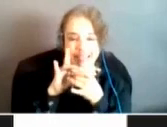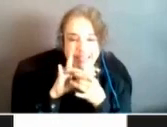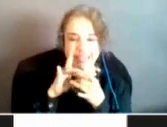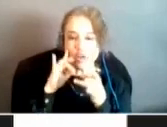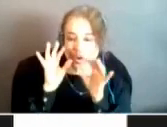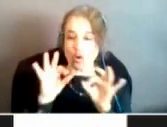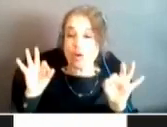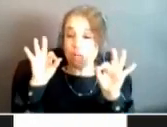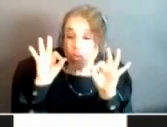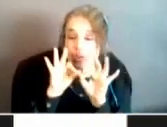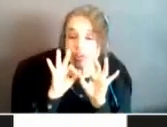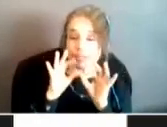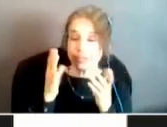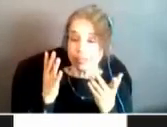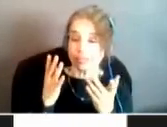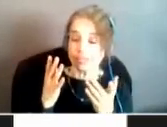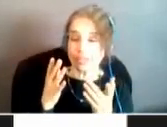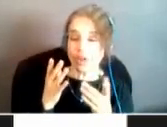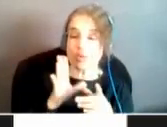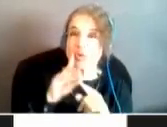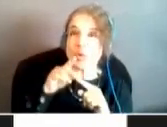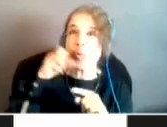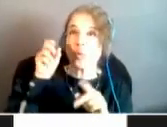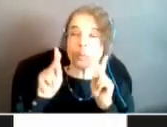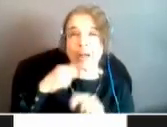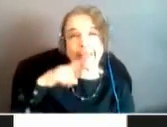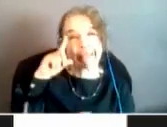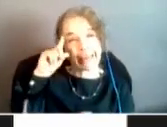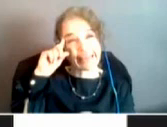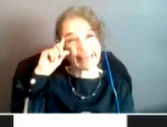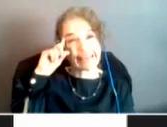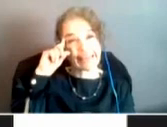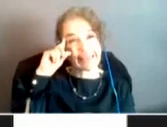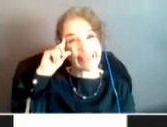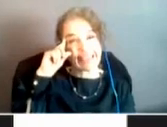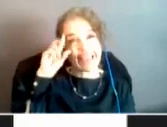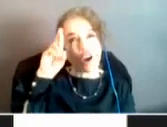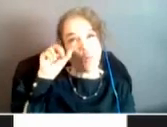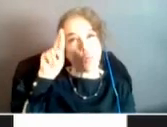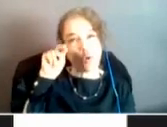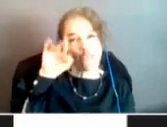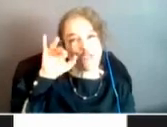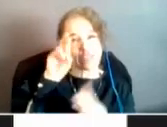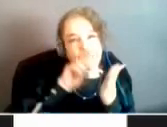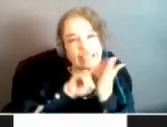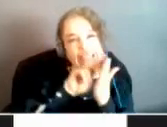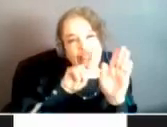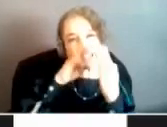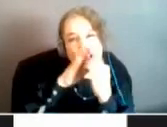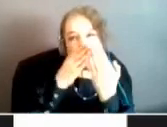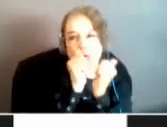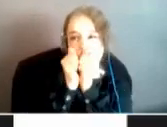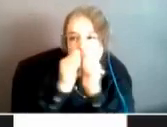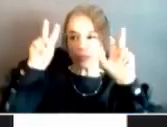it's important to, when you're talking about older people, and I think I have this in my reference list, but the book